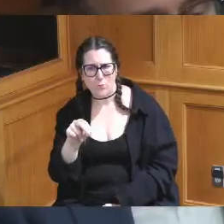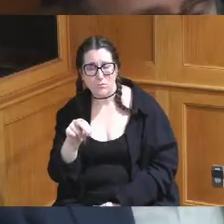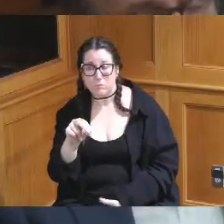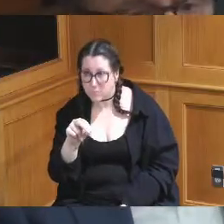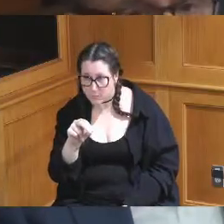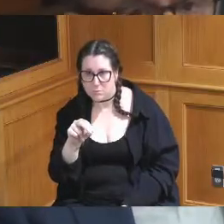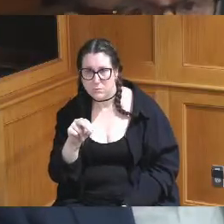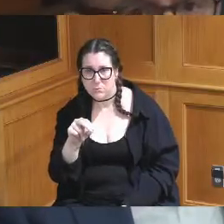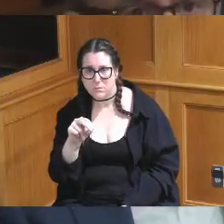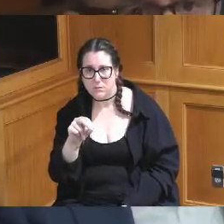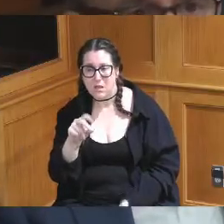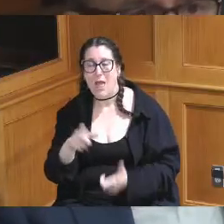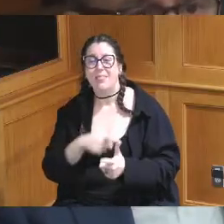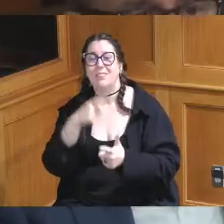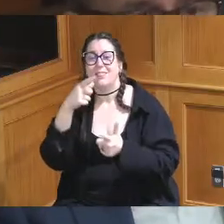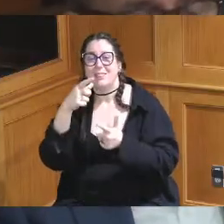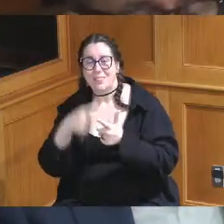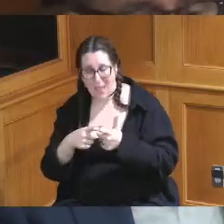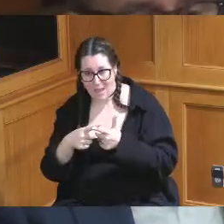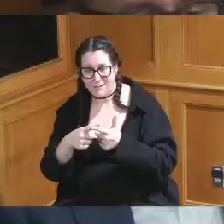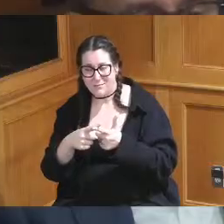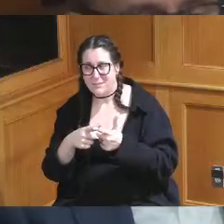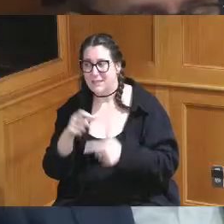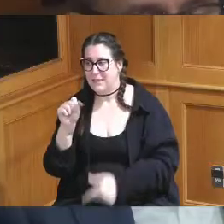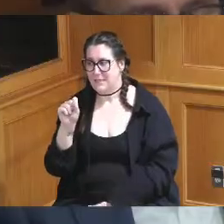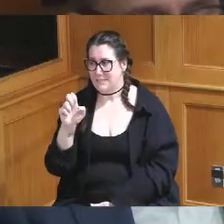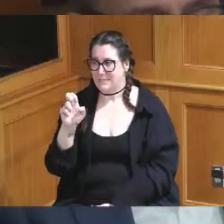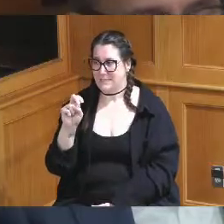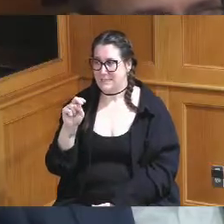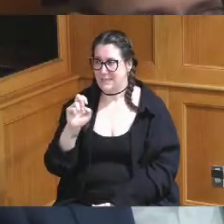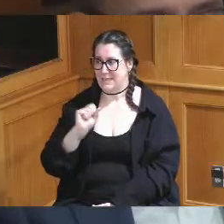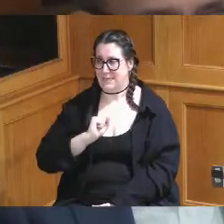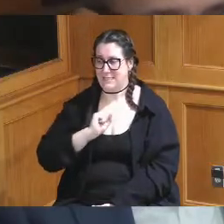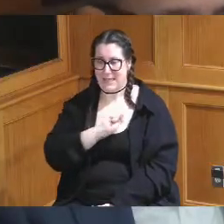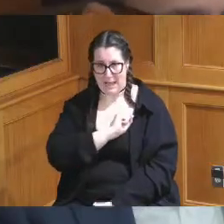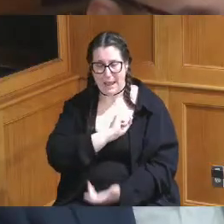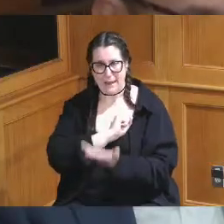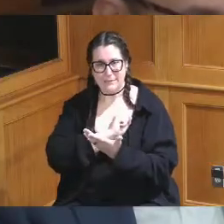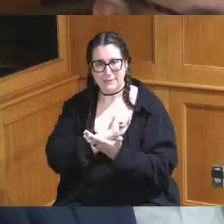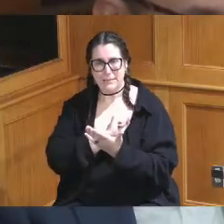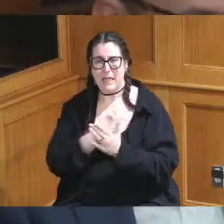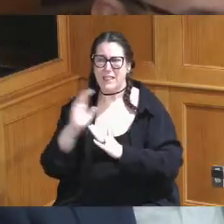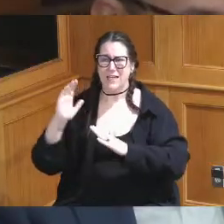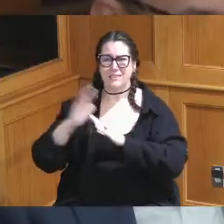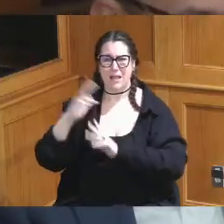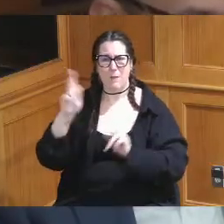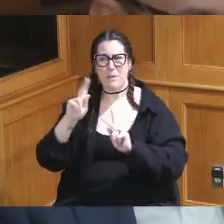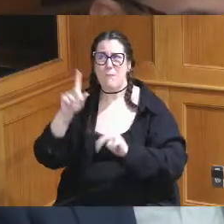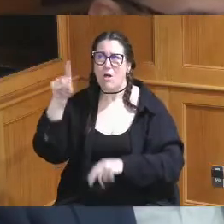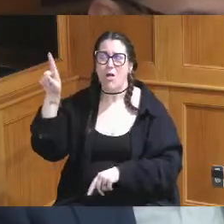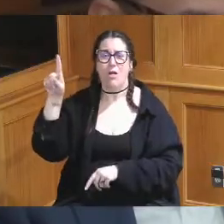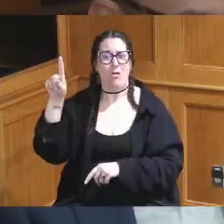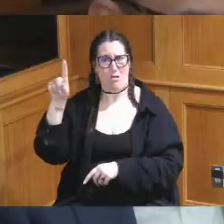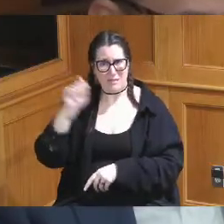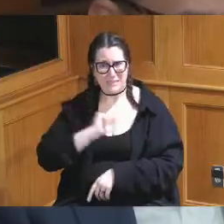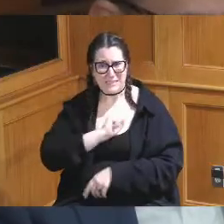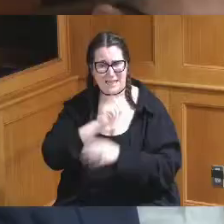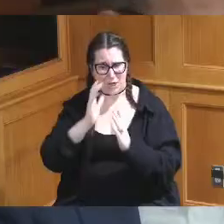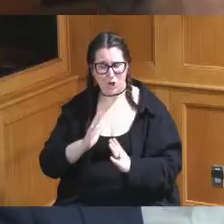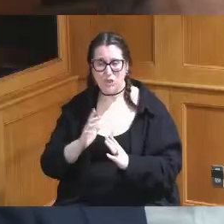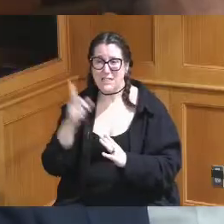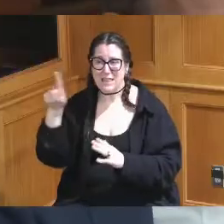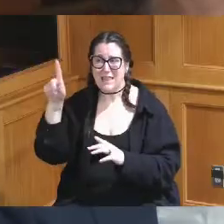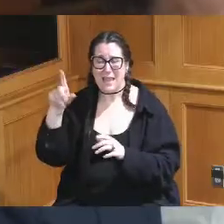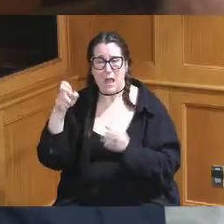the Senate. The head of the Senate and the senators, they had a chance to write in the